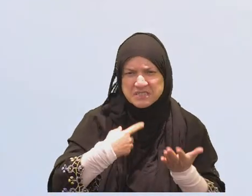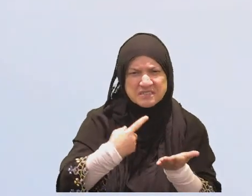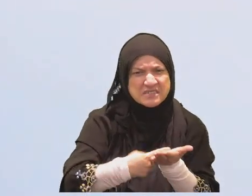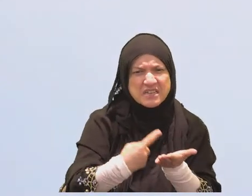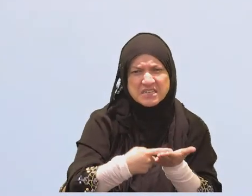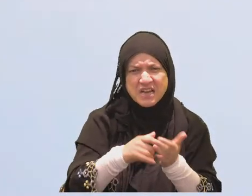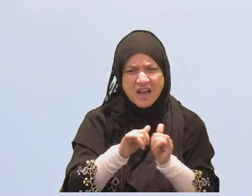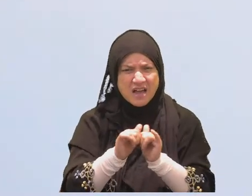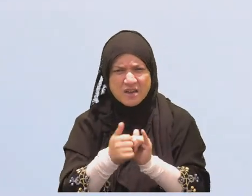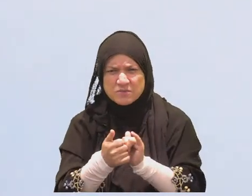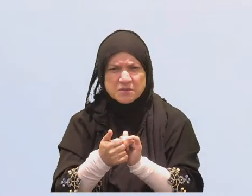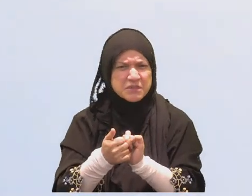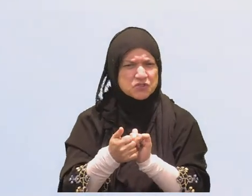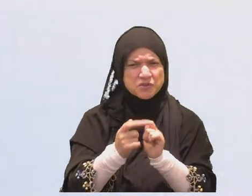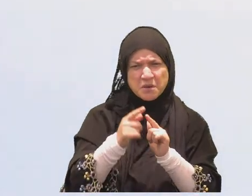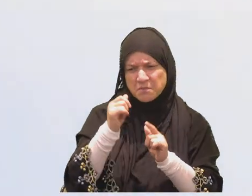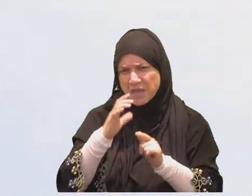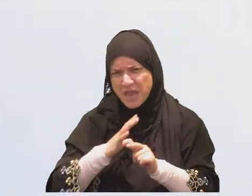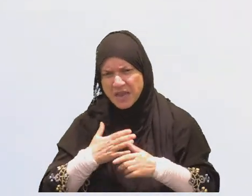bodily autonomy,